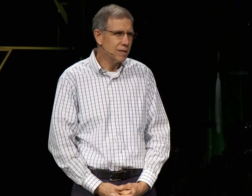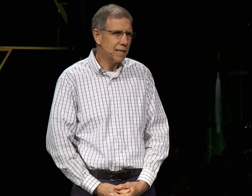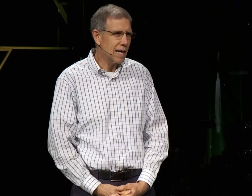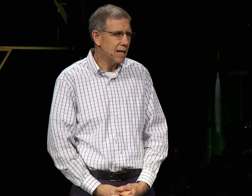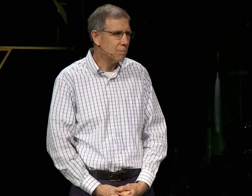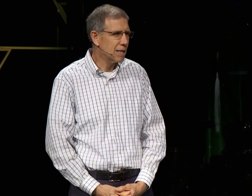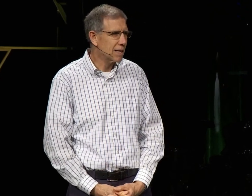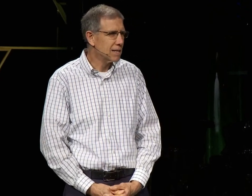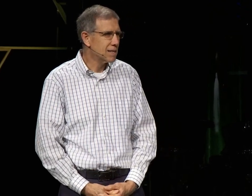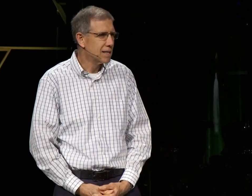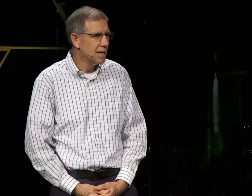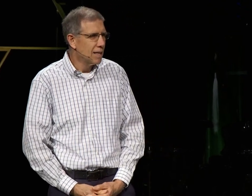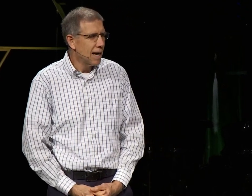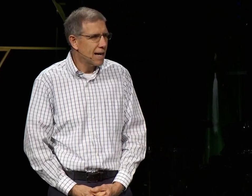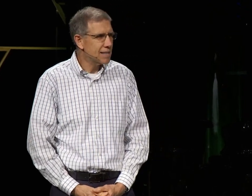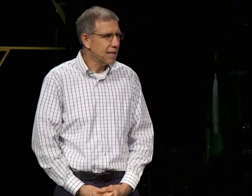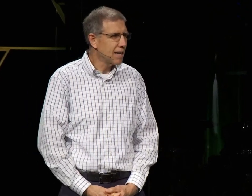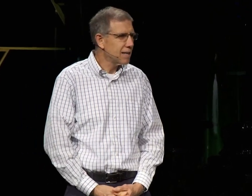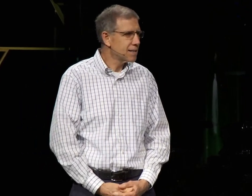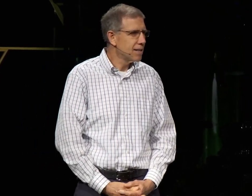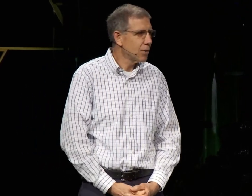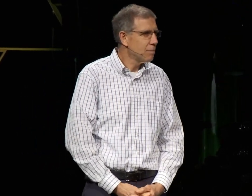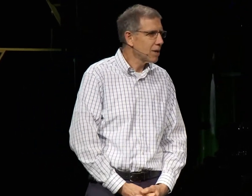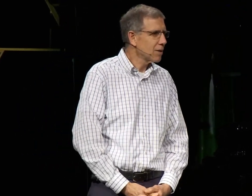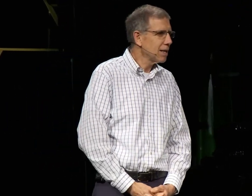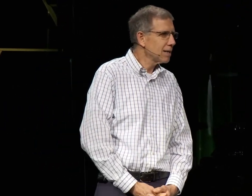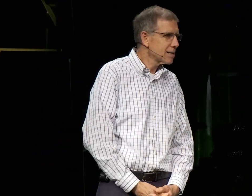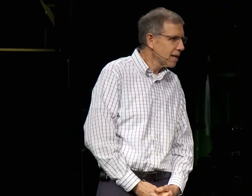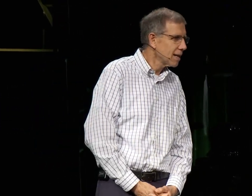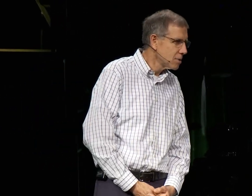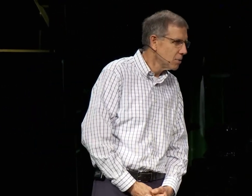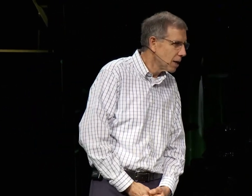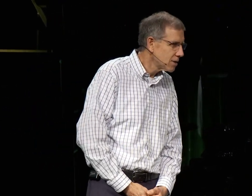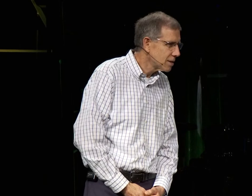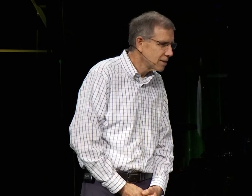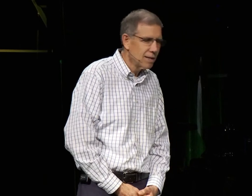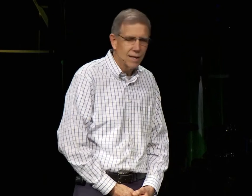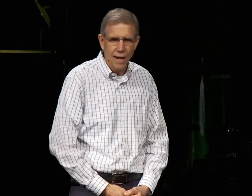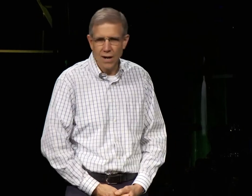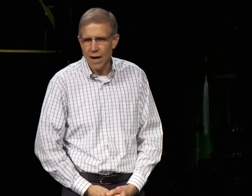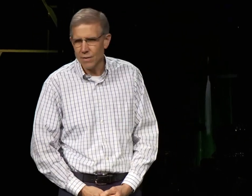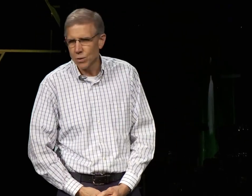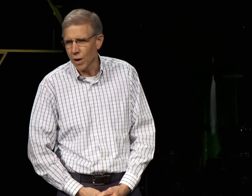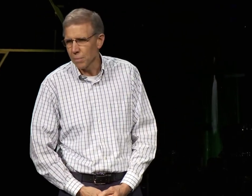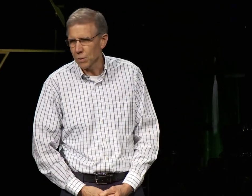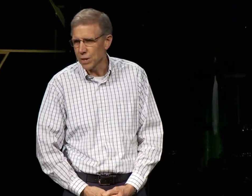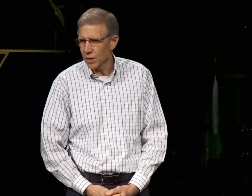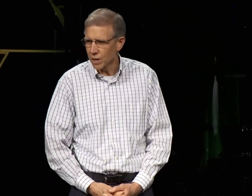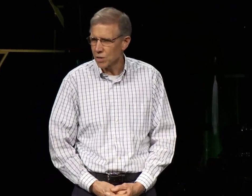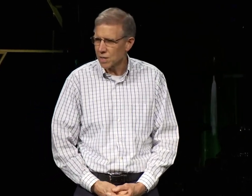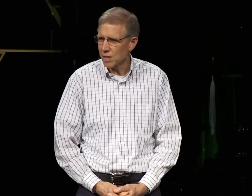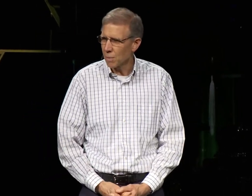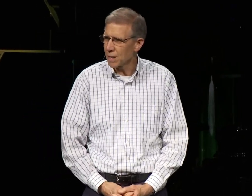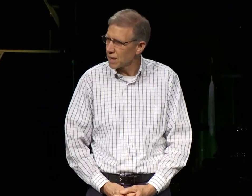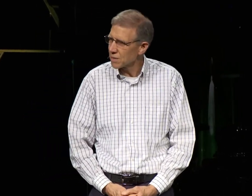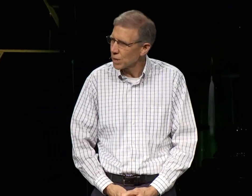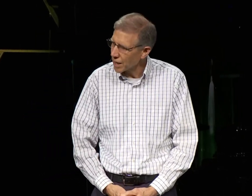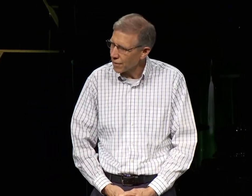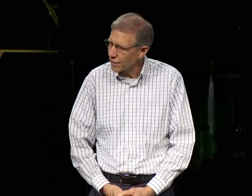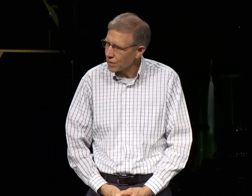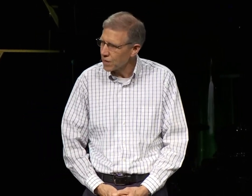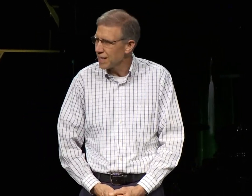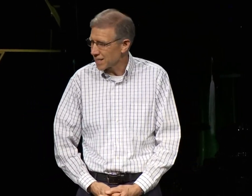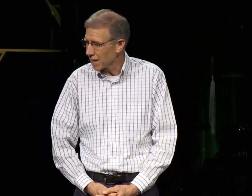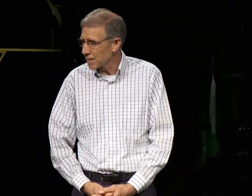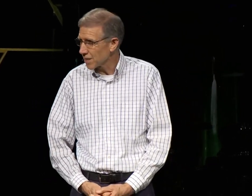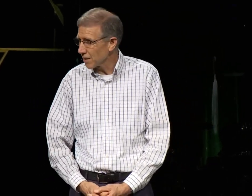with serving the king, because as the king gets to know him better, the king doesn't like him so much. I don't know how you are, but when you're close to somebody that doesn't really